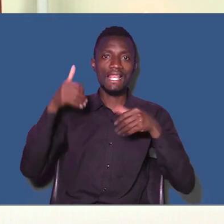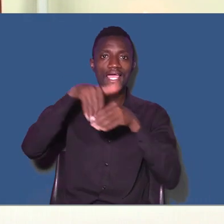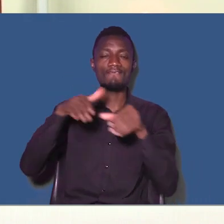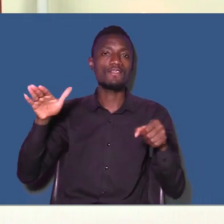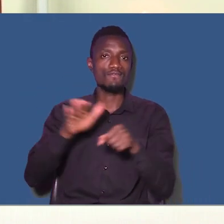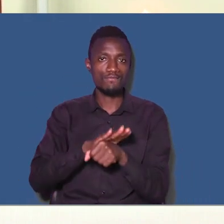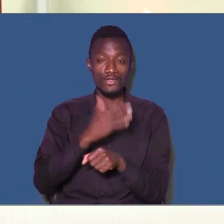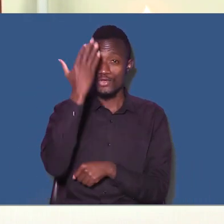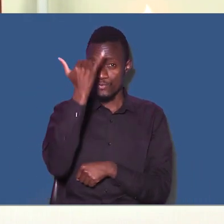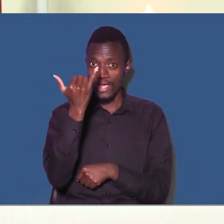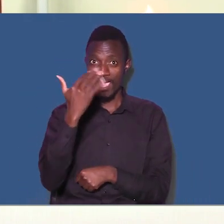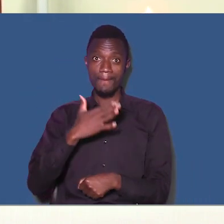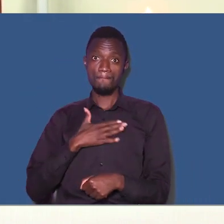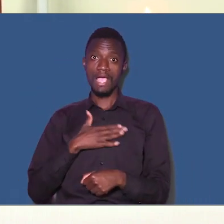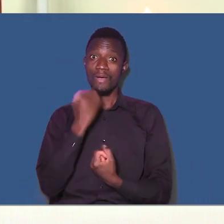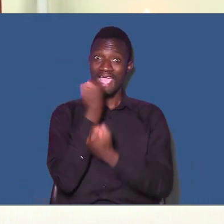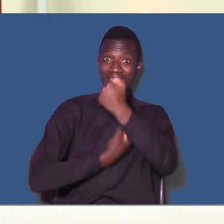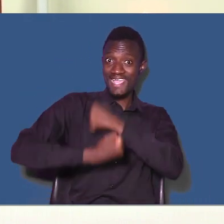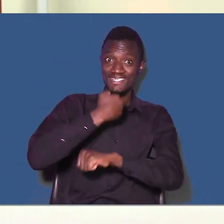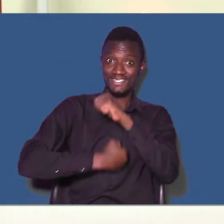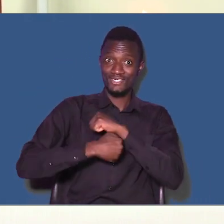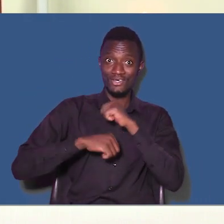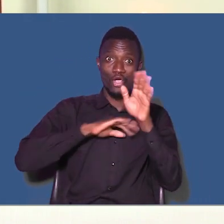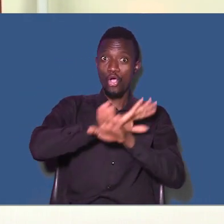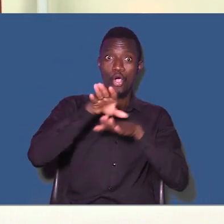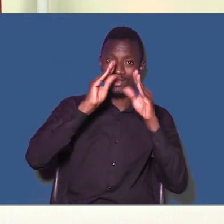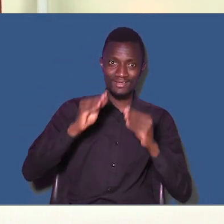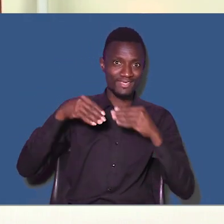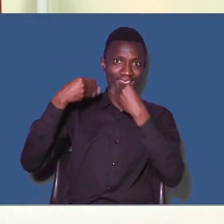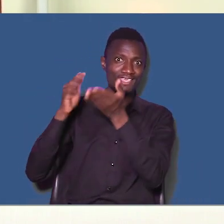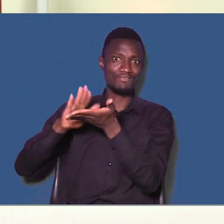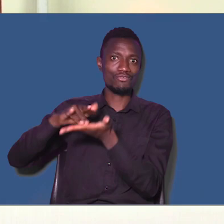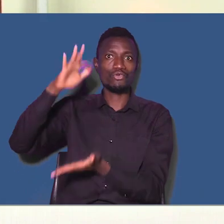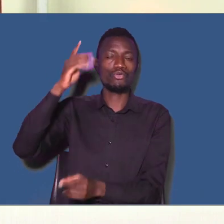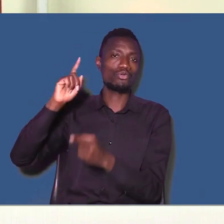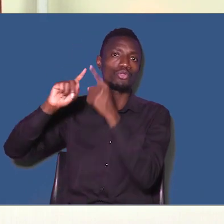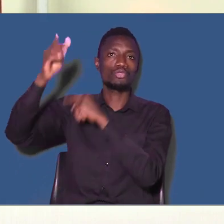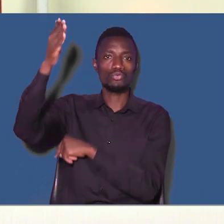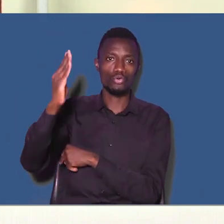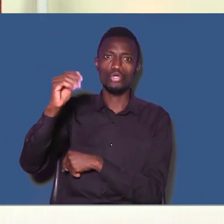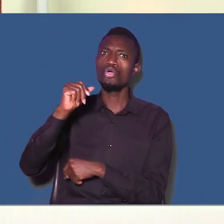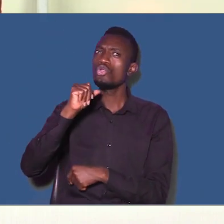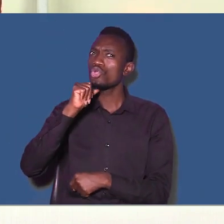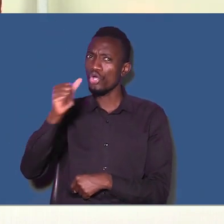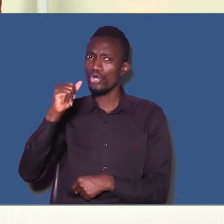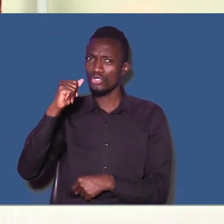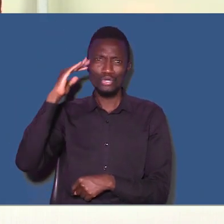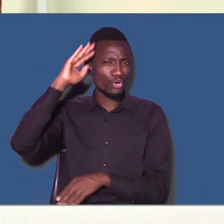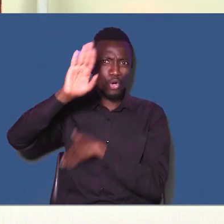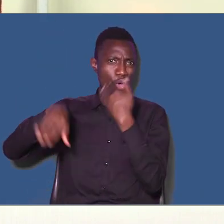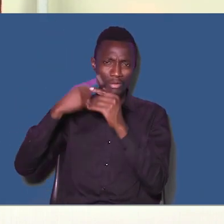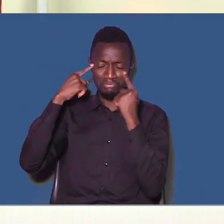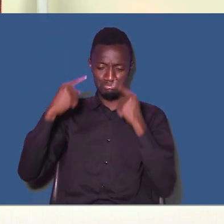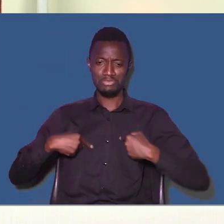our deeds will bring him glory and not gratify desires